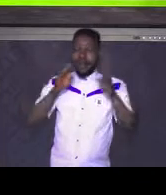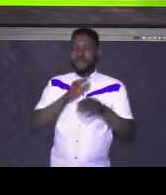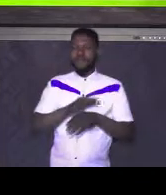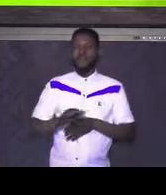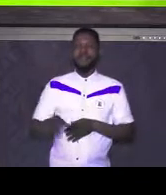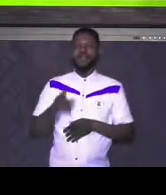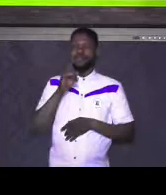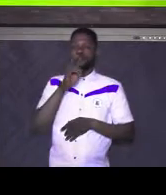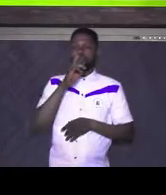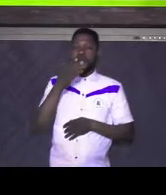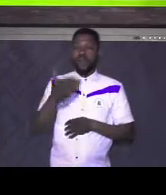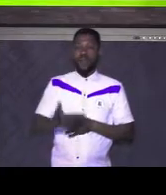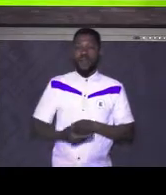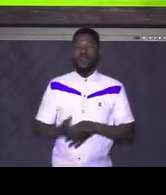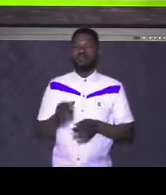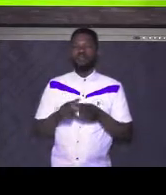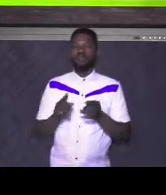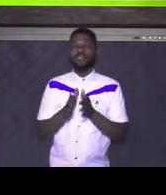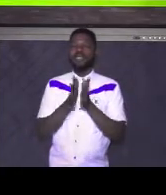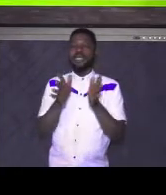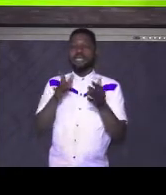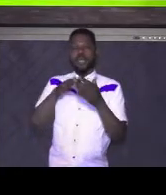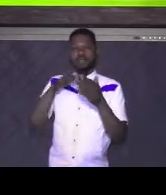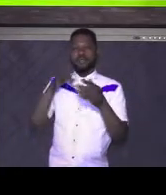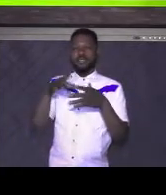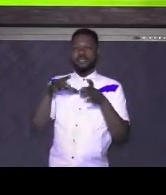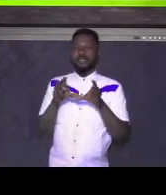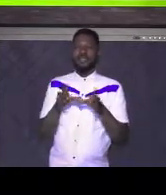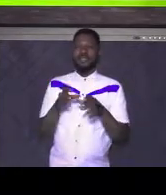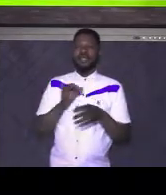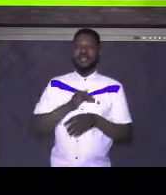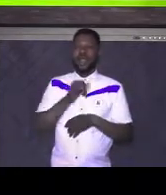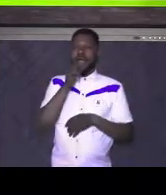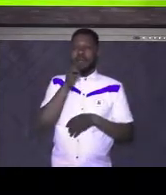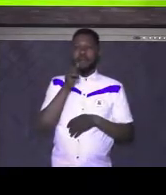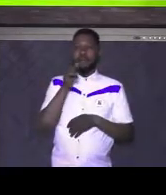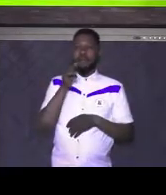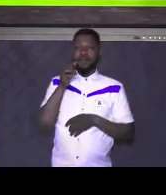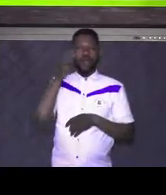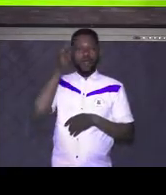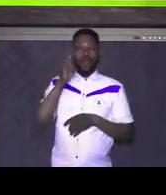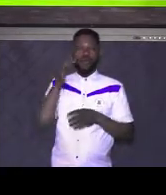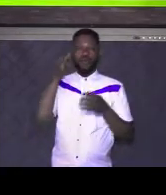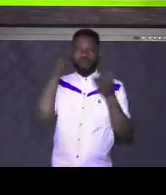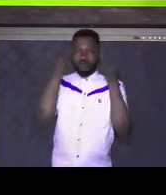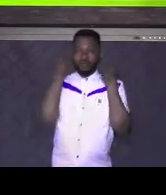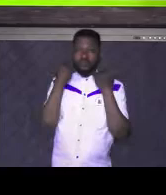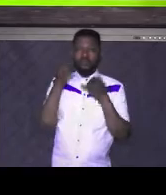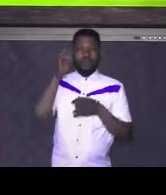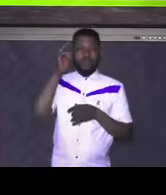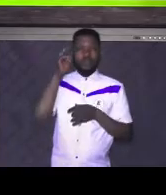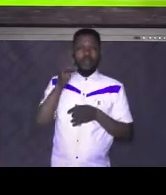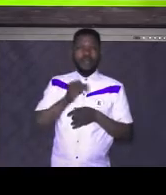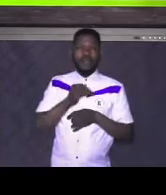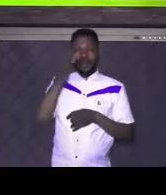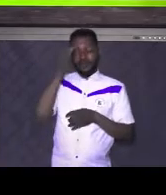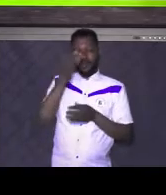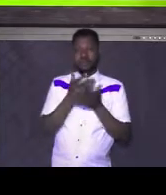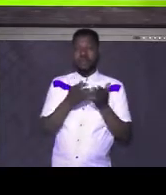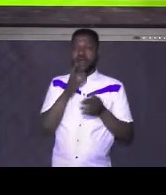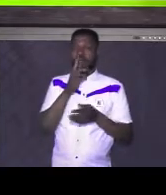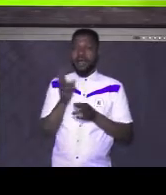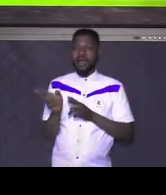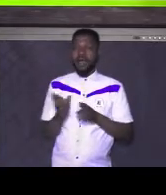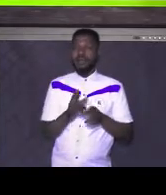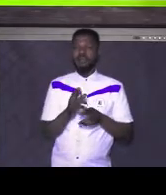Hello pupils, you are welcome to General Studies class. I am Uncle Popo. I